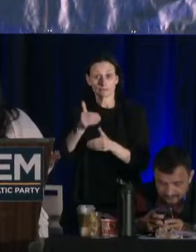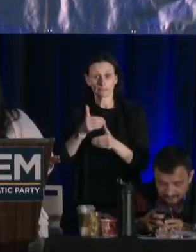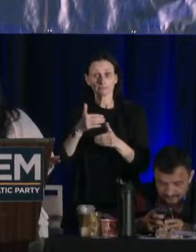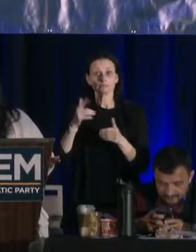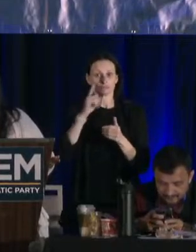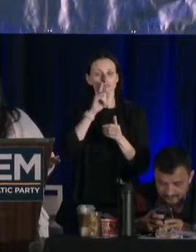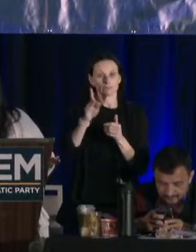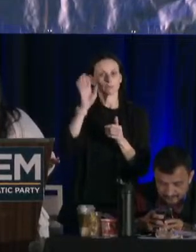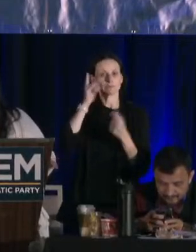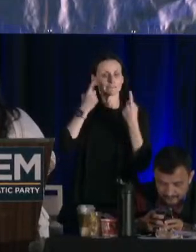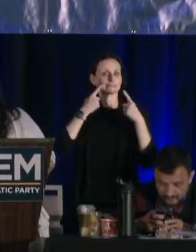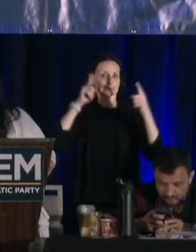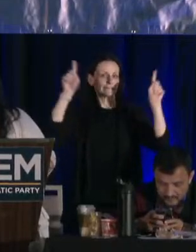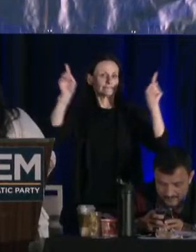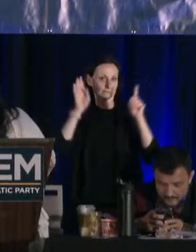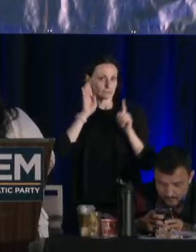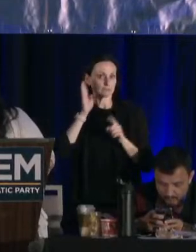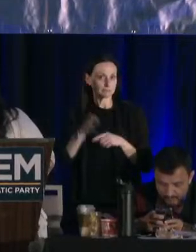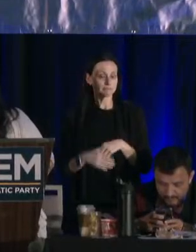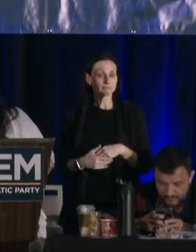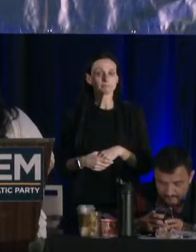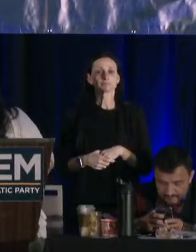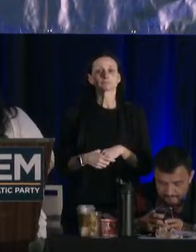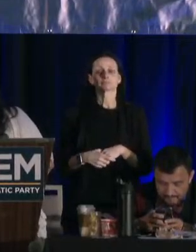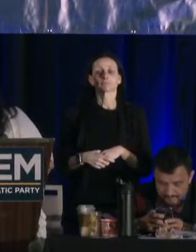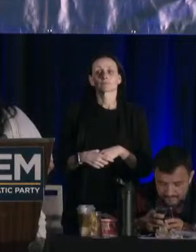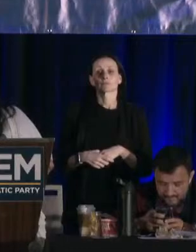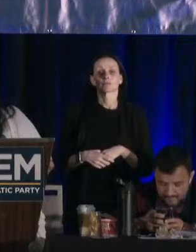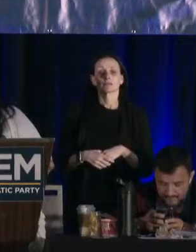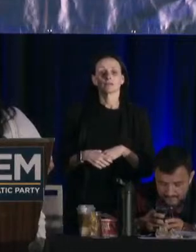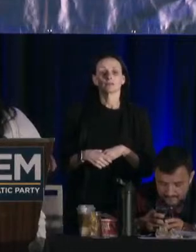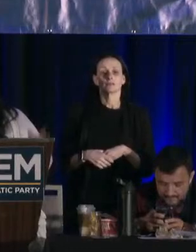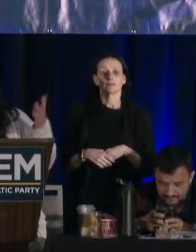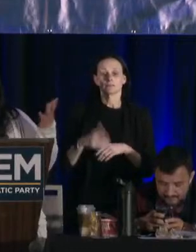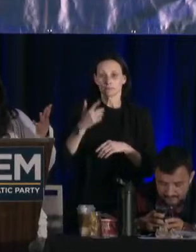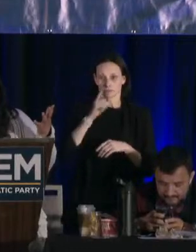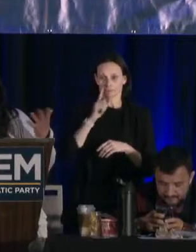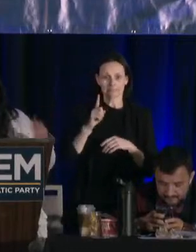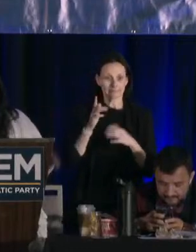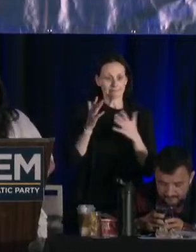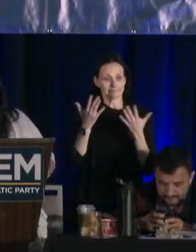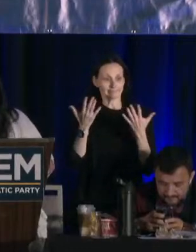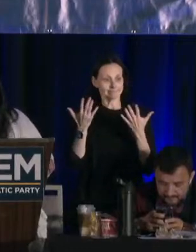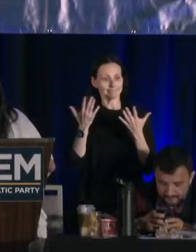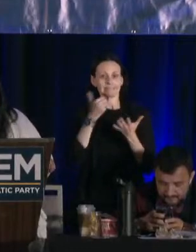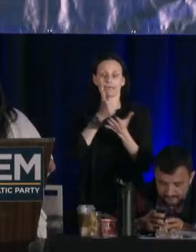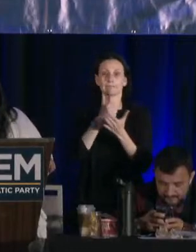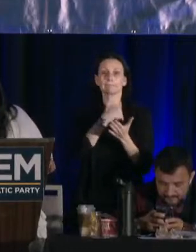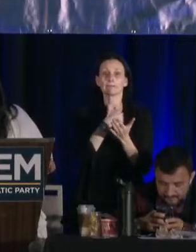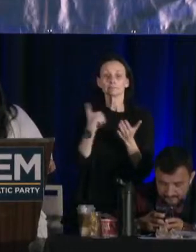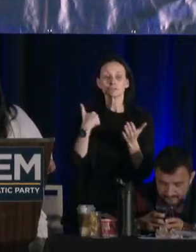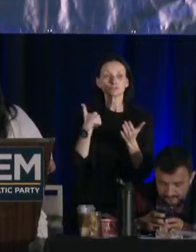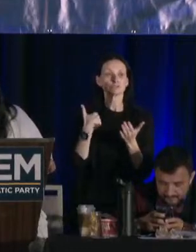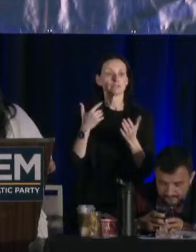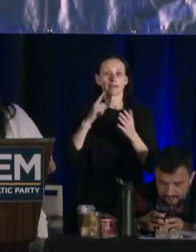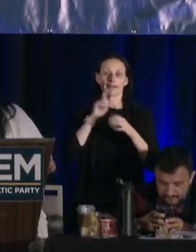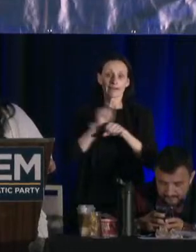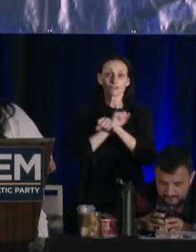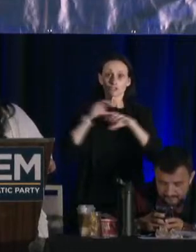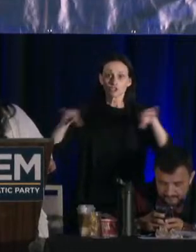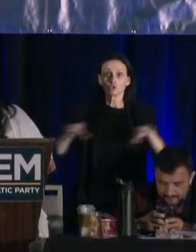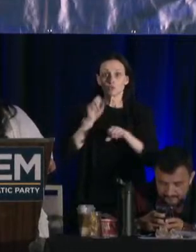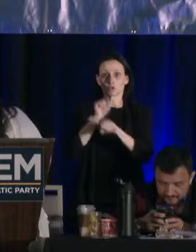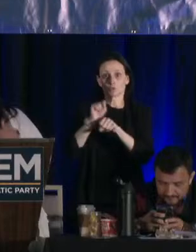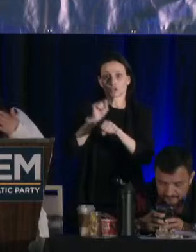is going to be successful, and it's a sustainable one where members can actually do the work, do it in